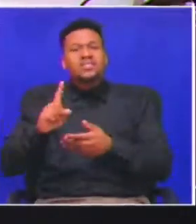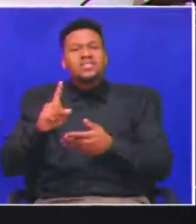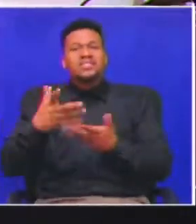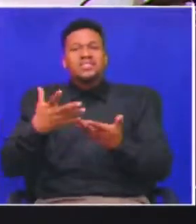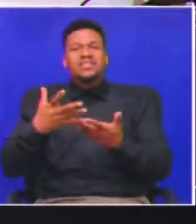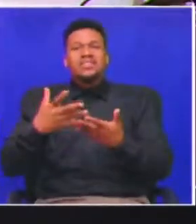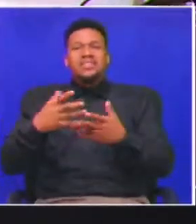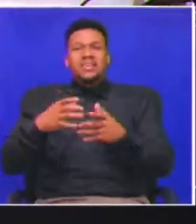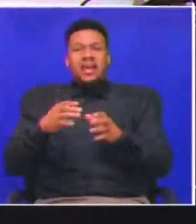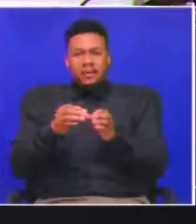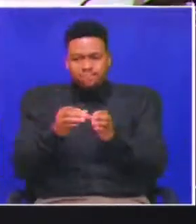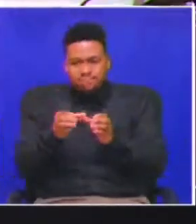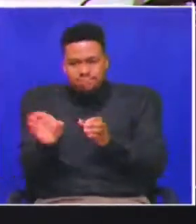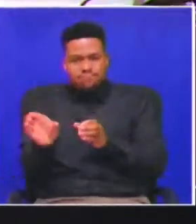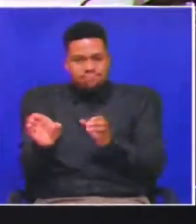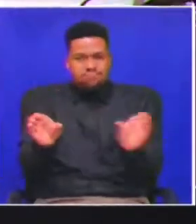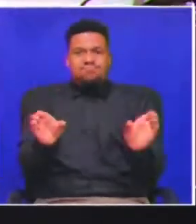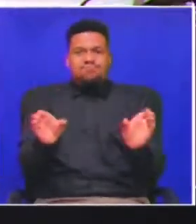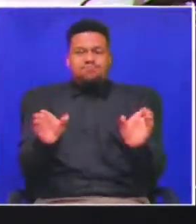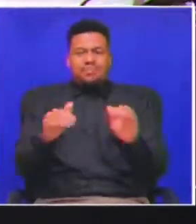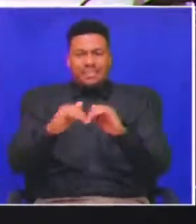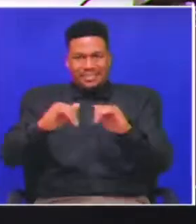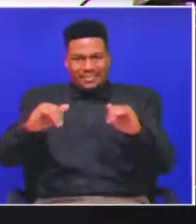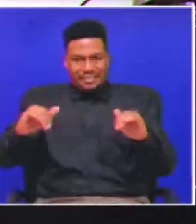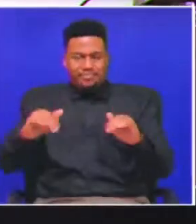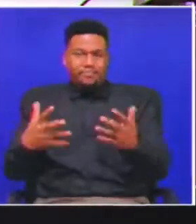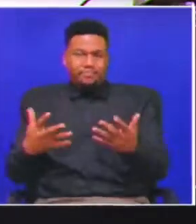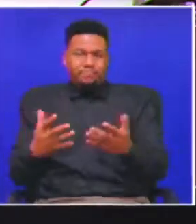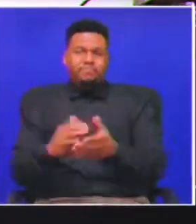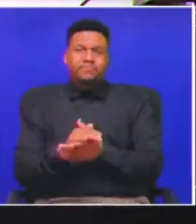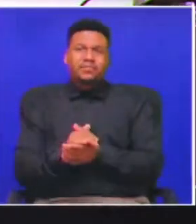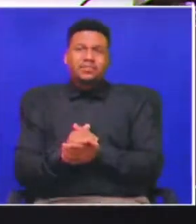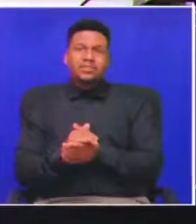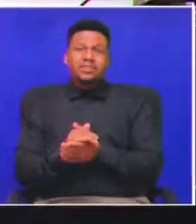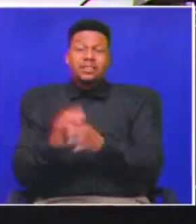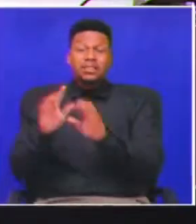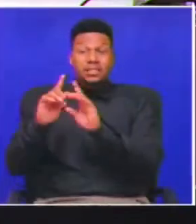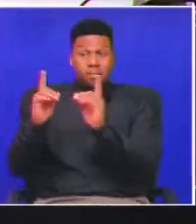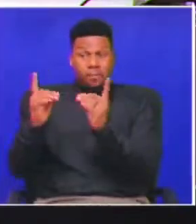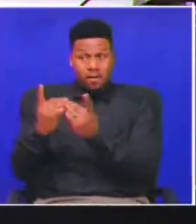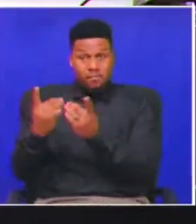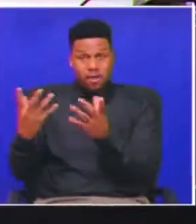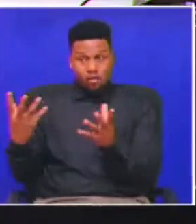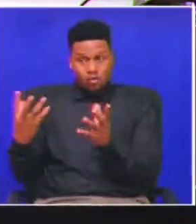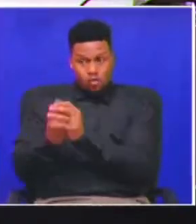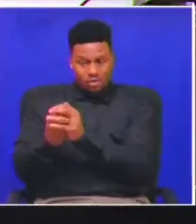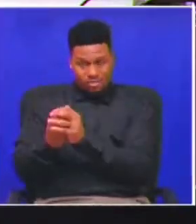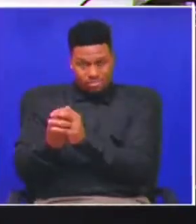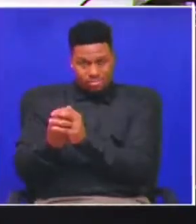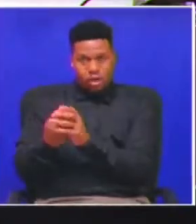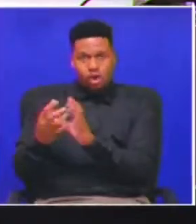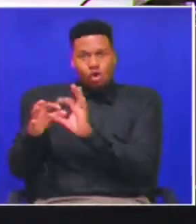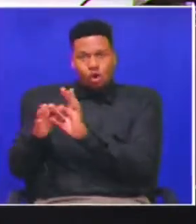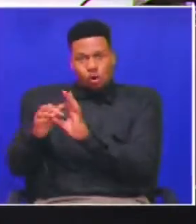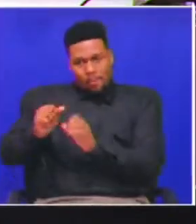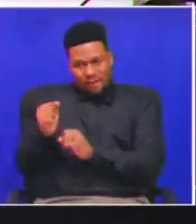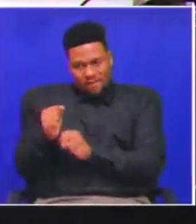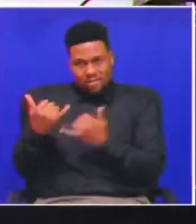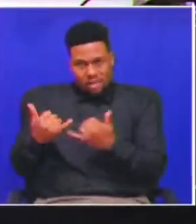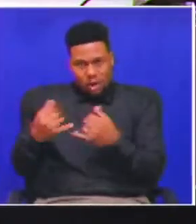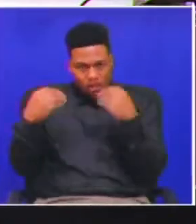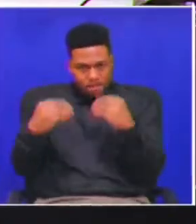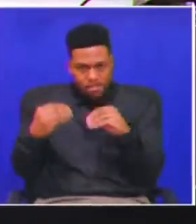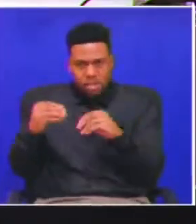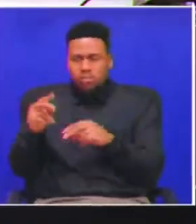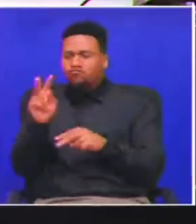department has, together with Home Affairs, been conducting a number of inspections, and they have